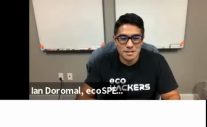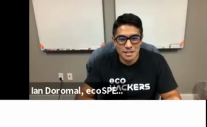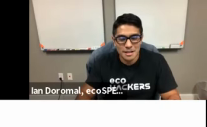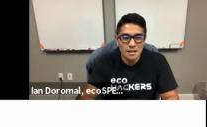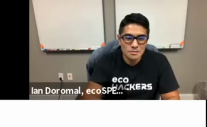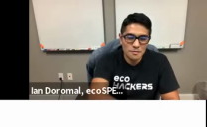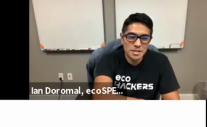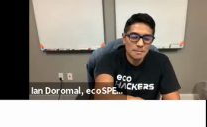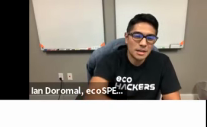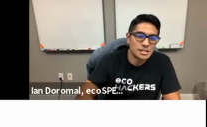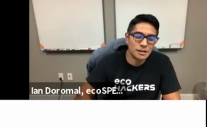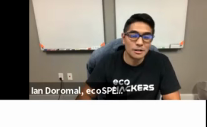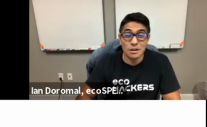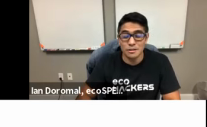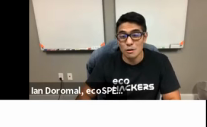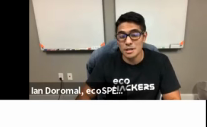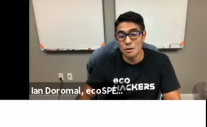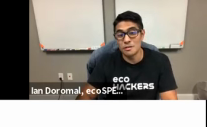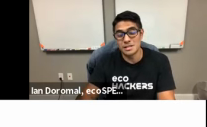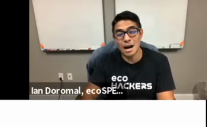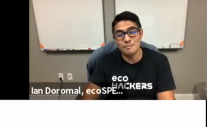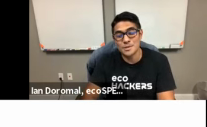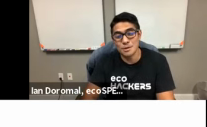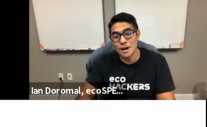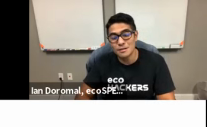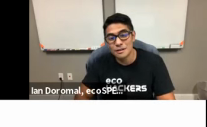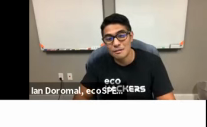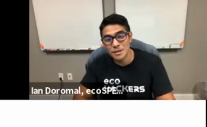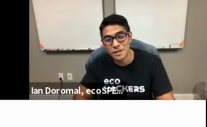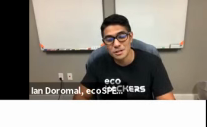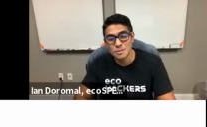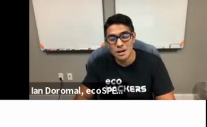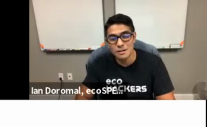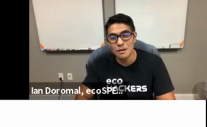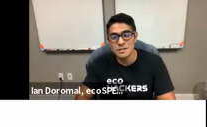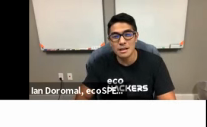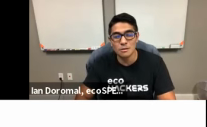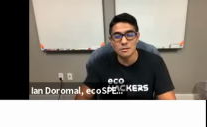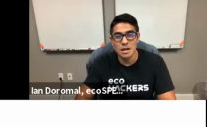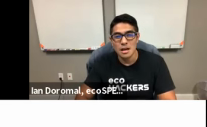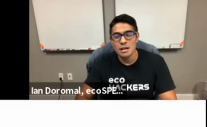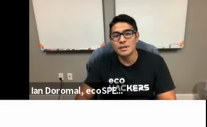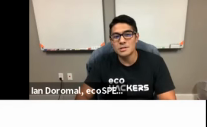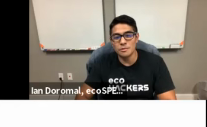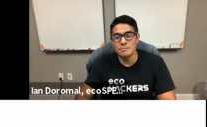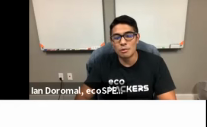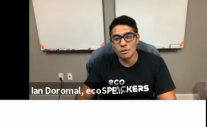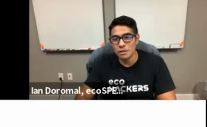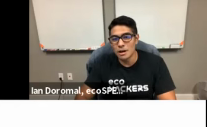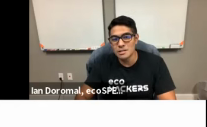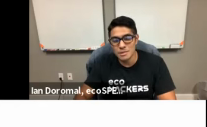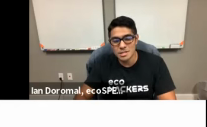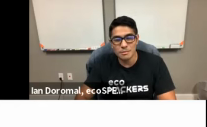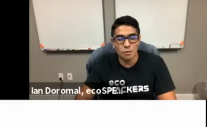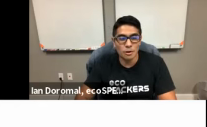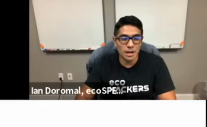to just sort of skip the engineering consulting groups and go to the top. So we talked to the government officials, we talked to all the stakeholders. I think that's really important early